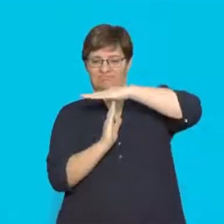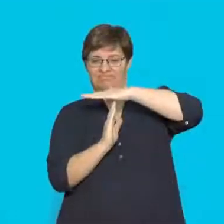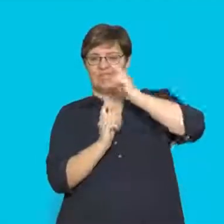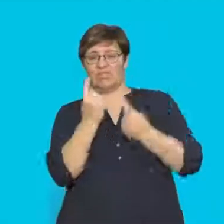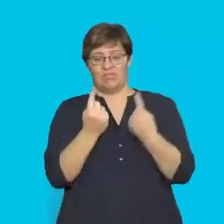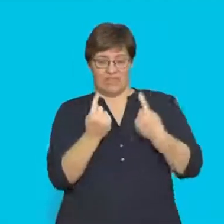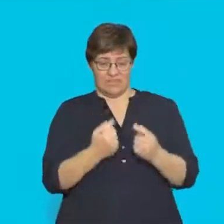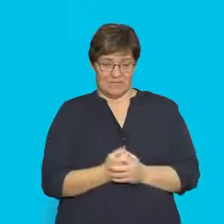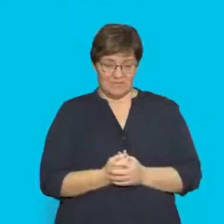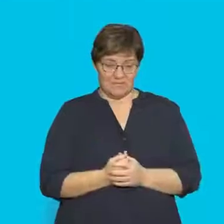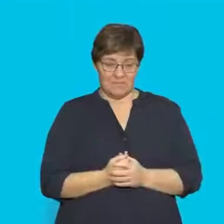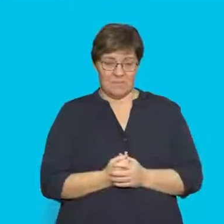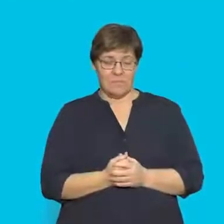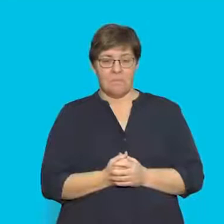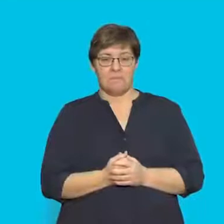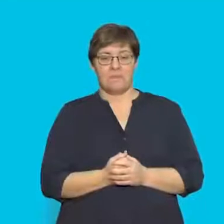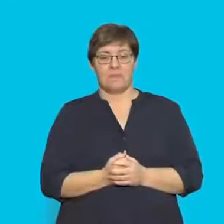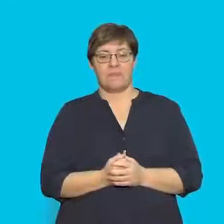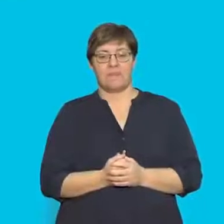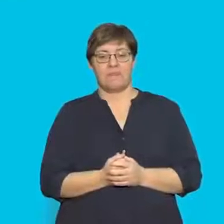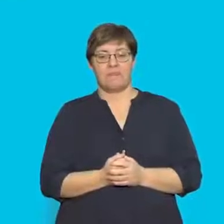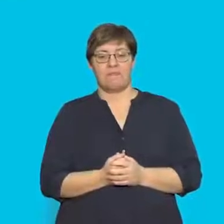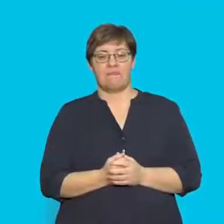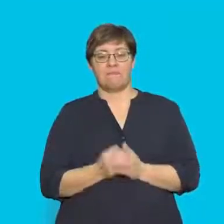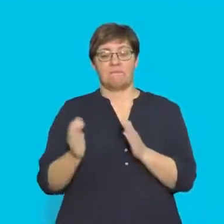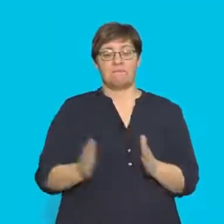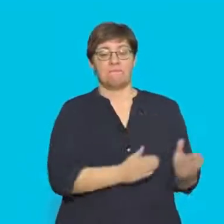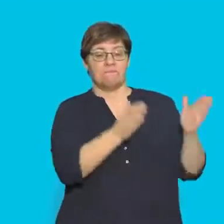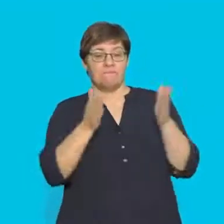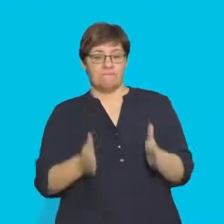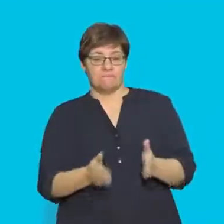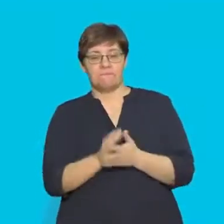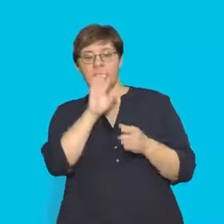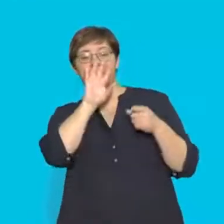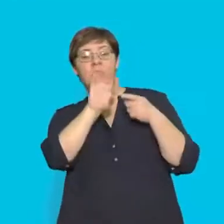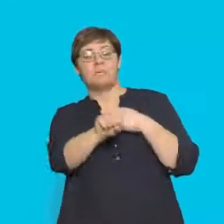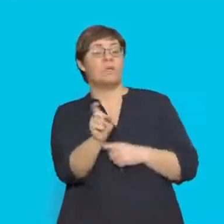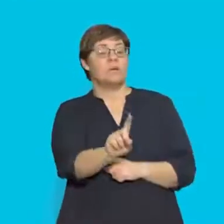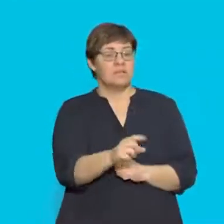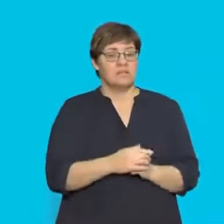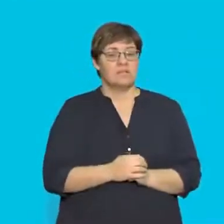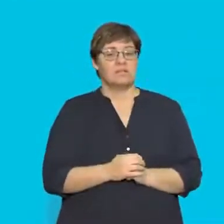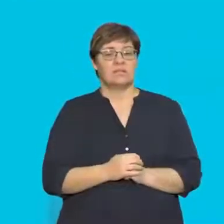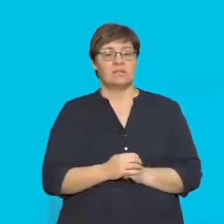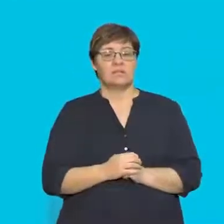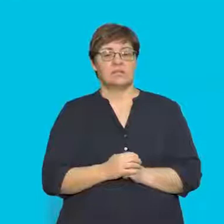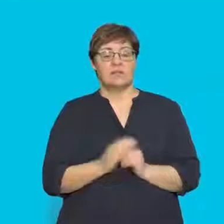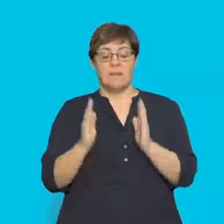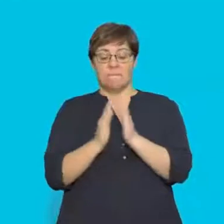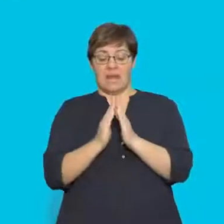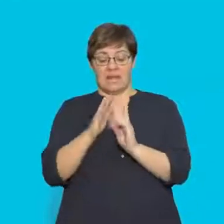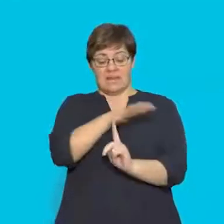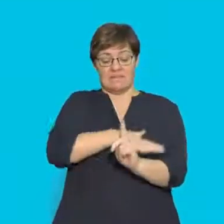other. Now, if we go to the next slide, we recognize that we've said the